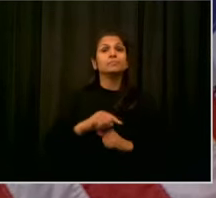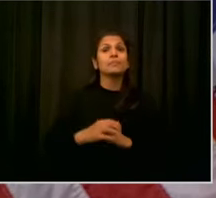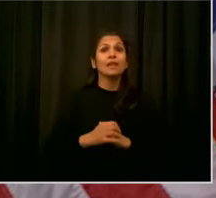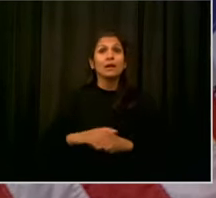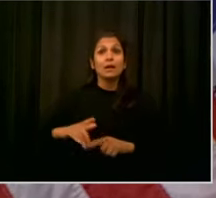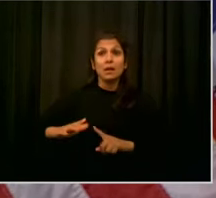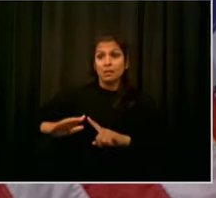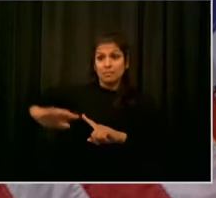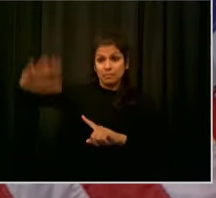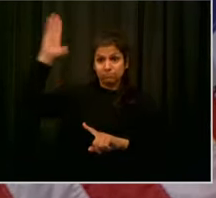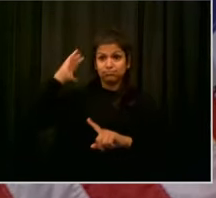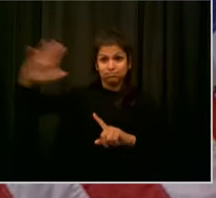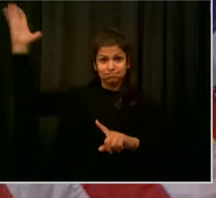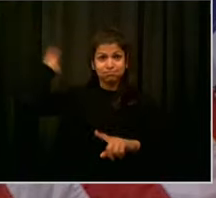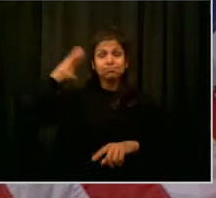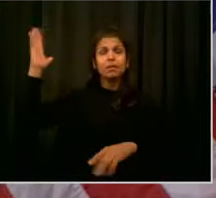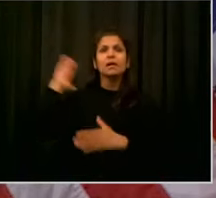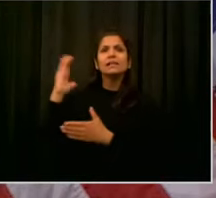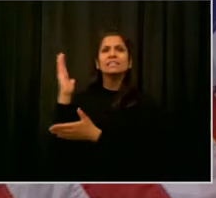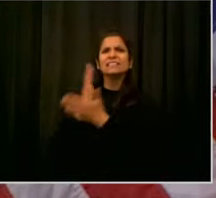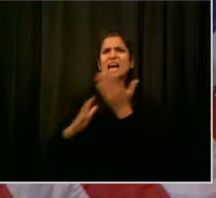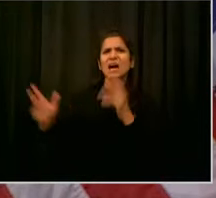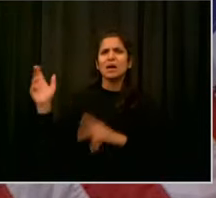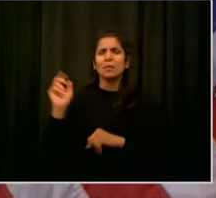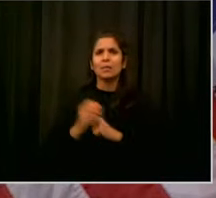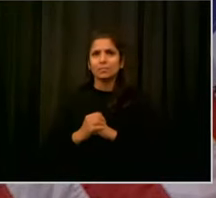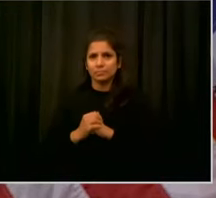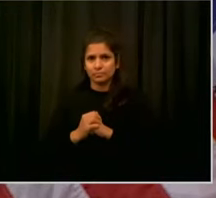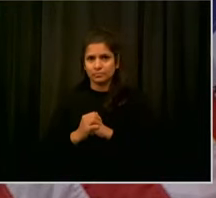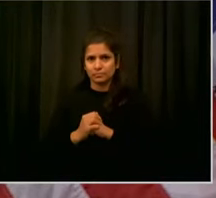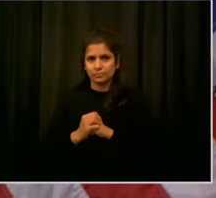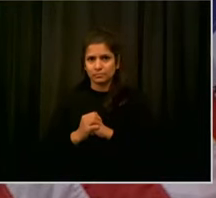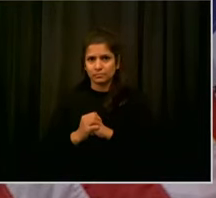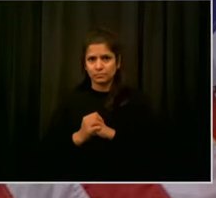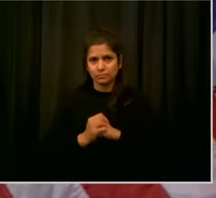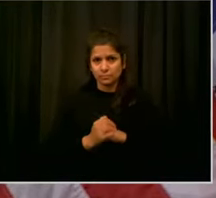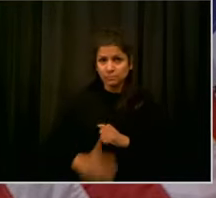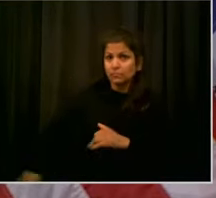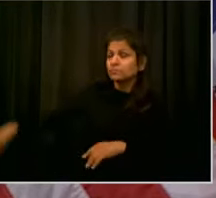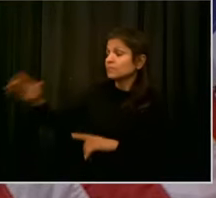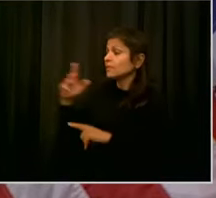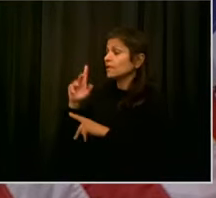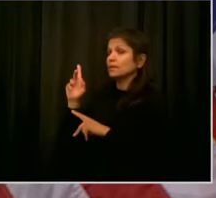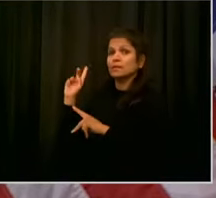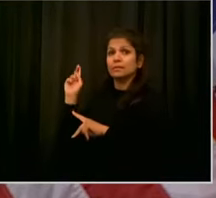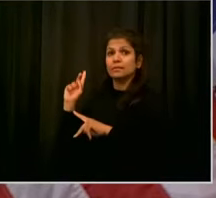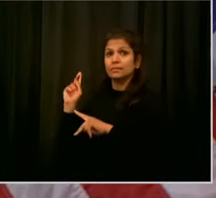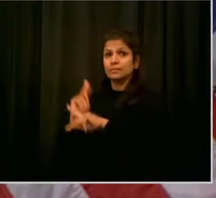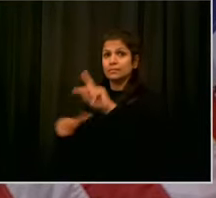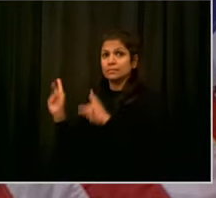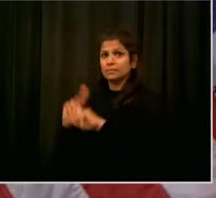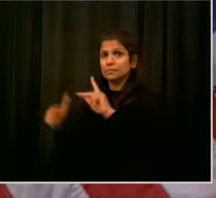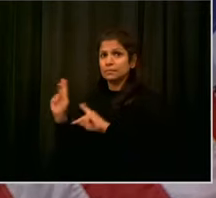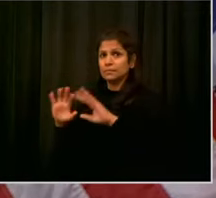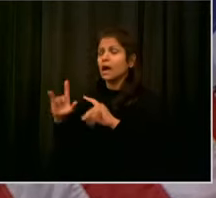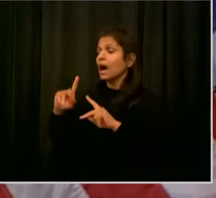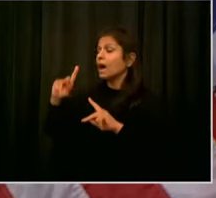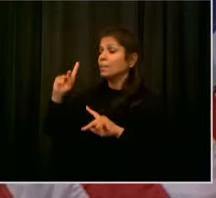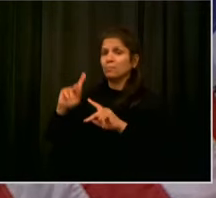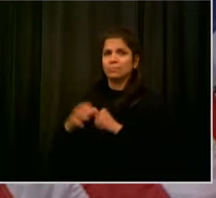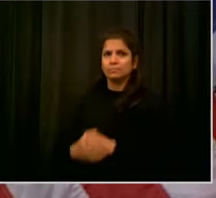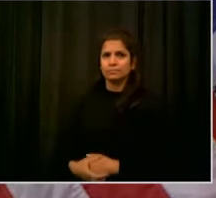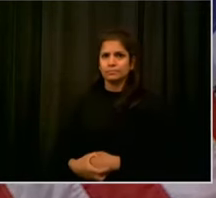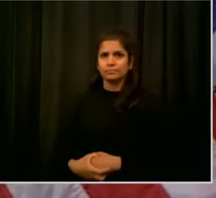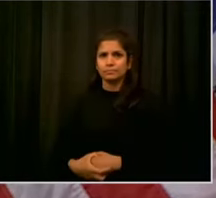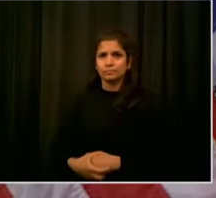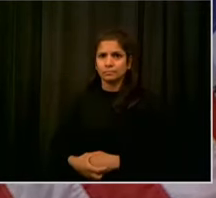City Hall allowed, with all due respect to the many good things about the NYPD, City Hall deferred to the NYPD to make decisions